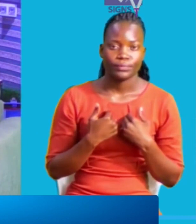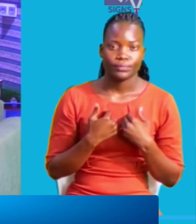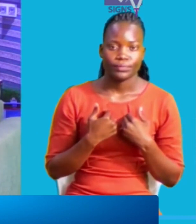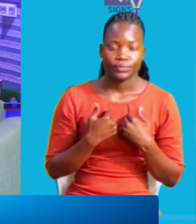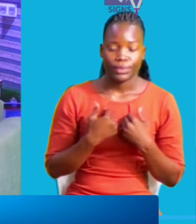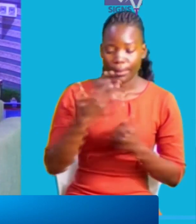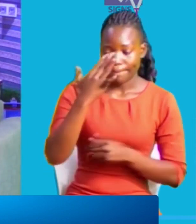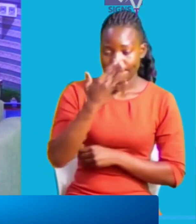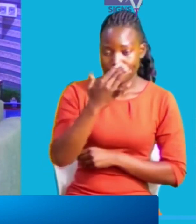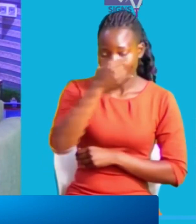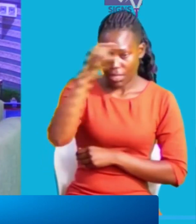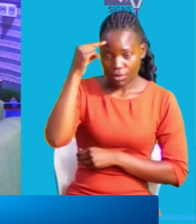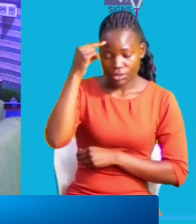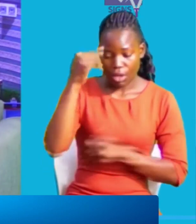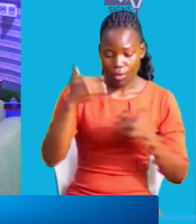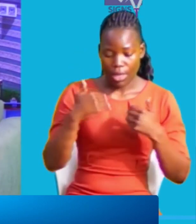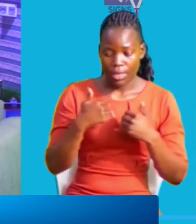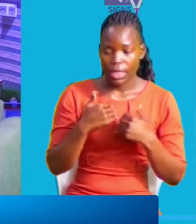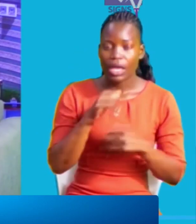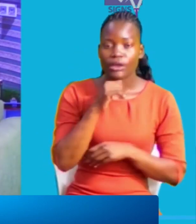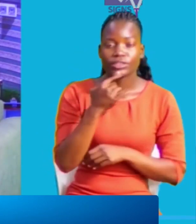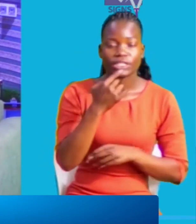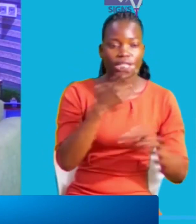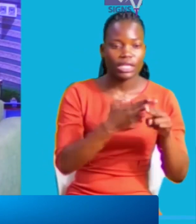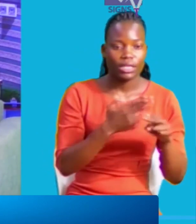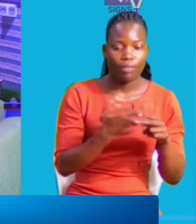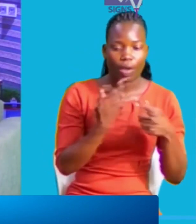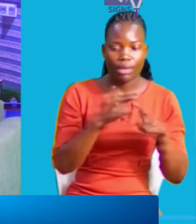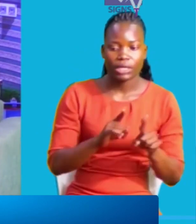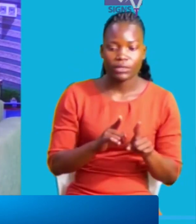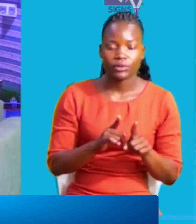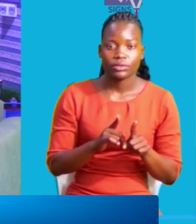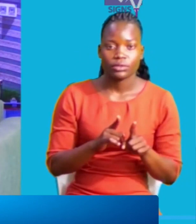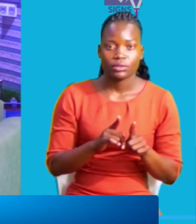Kwa sababu kuna mtu, I will not mention the name. Yeah.